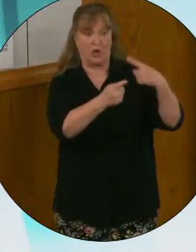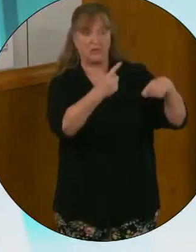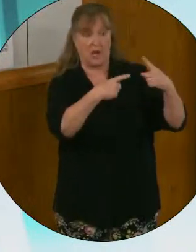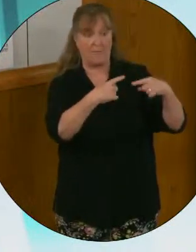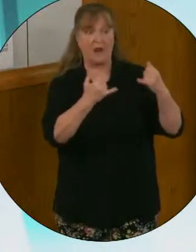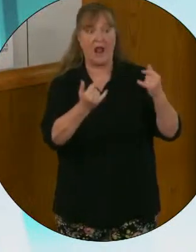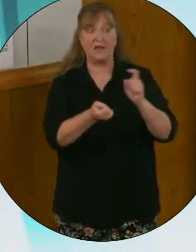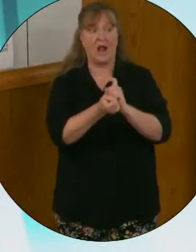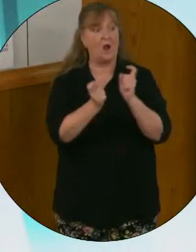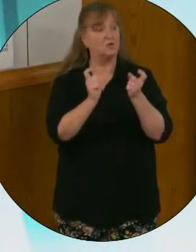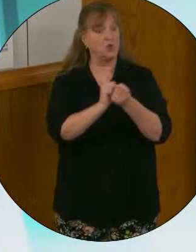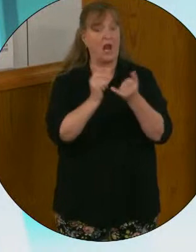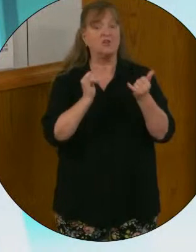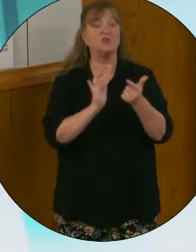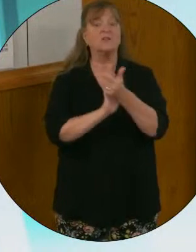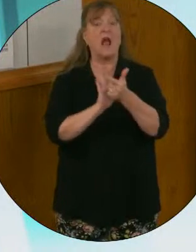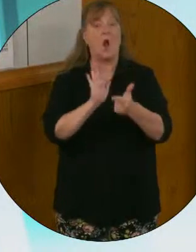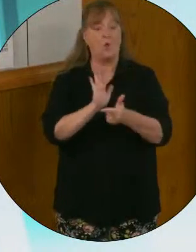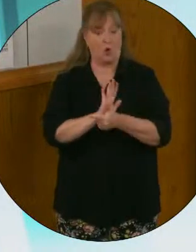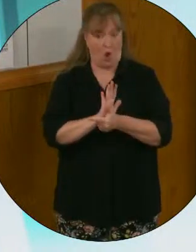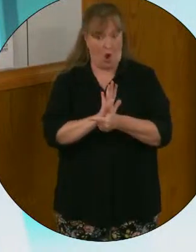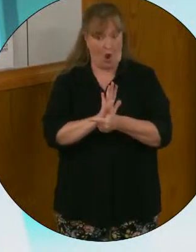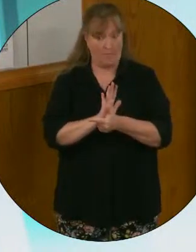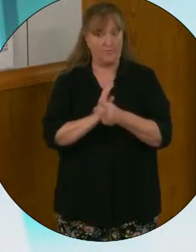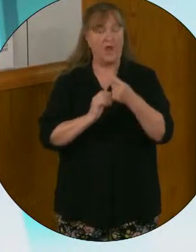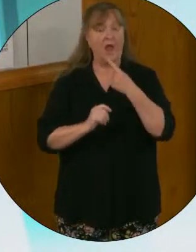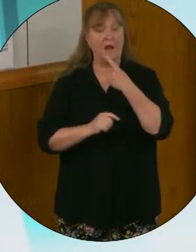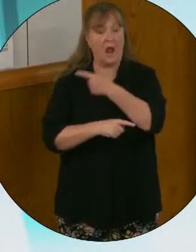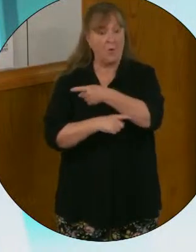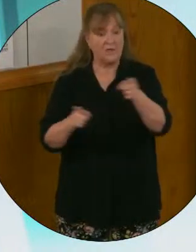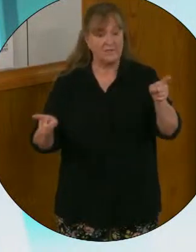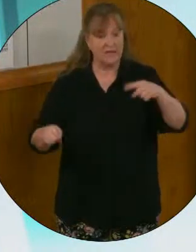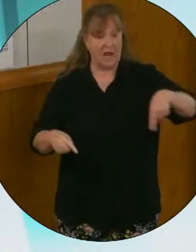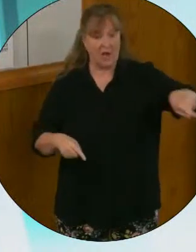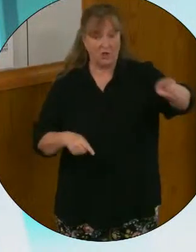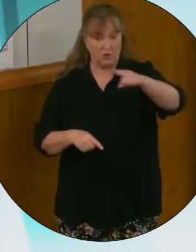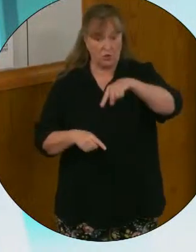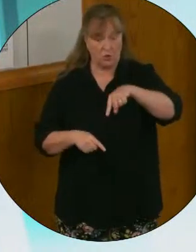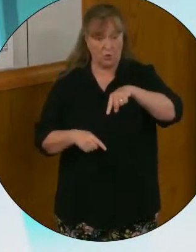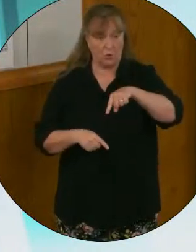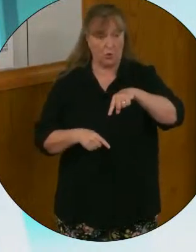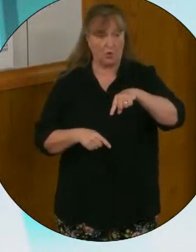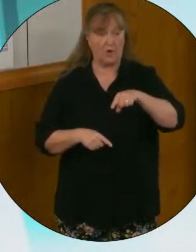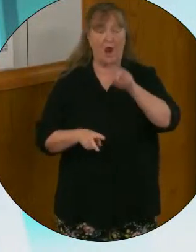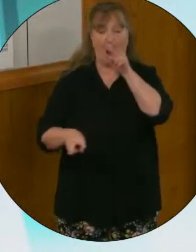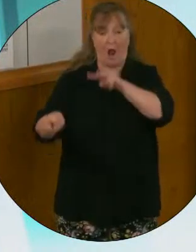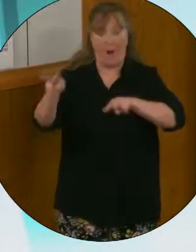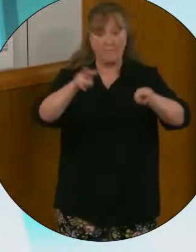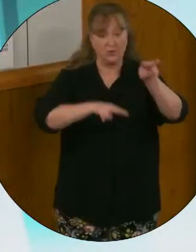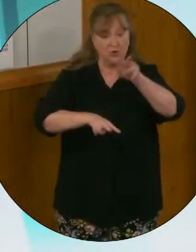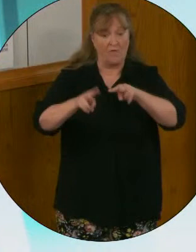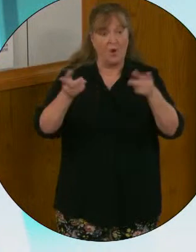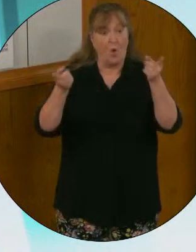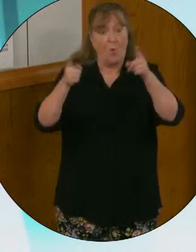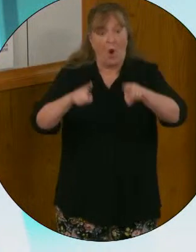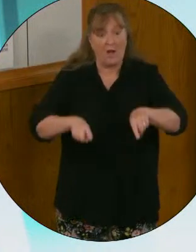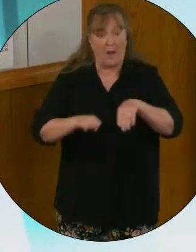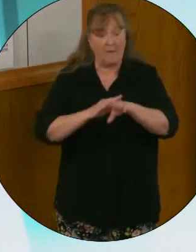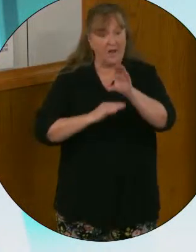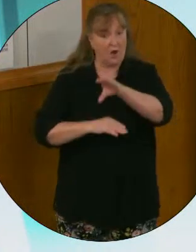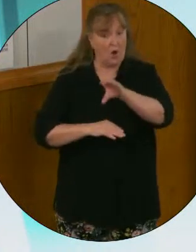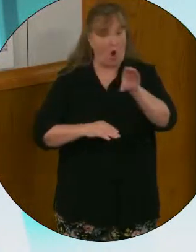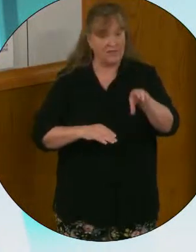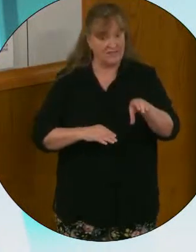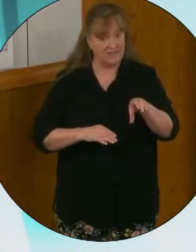is now law. And I would say to you that observing what happened in Carson